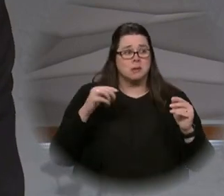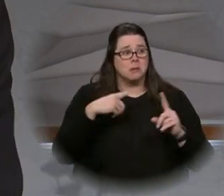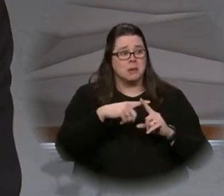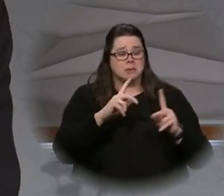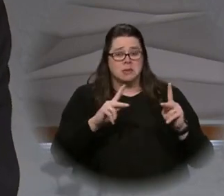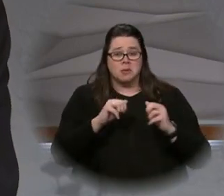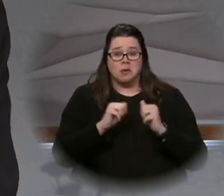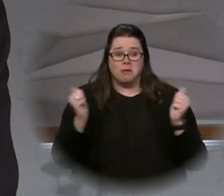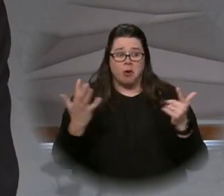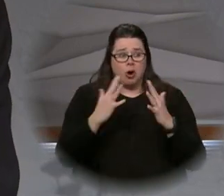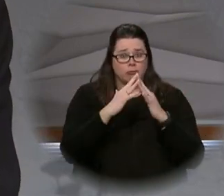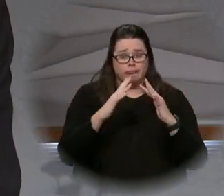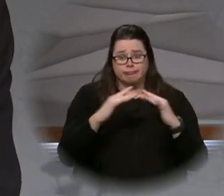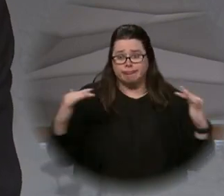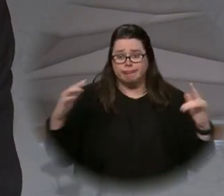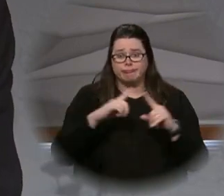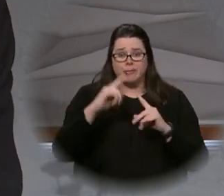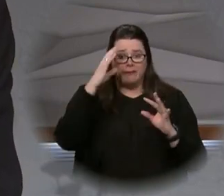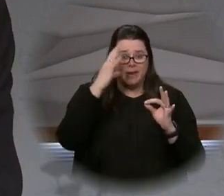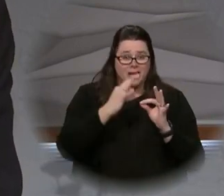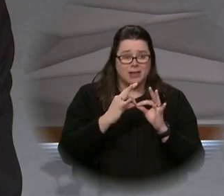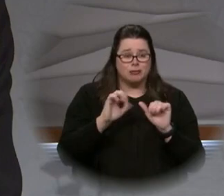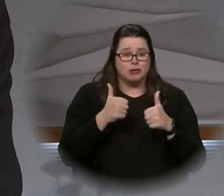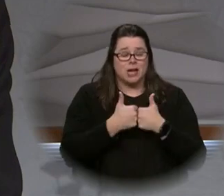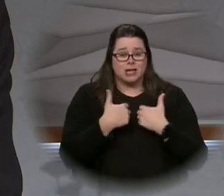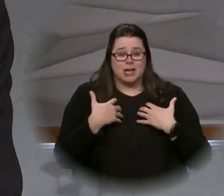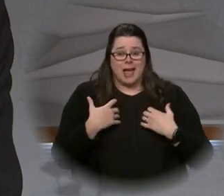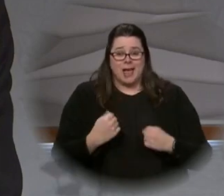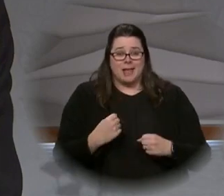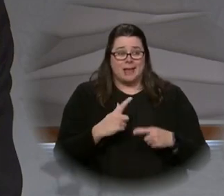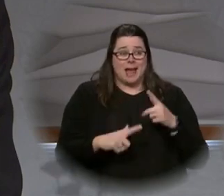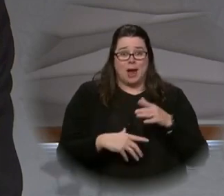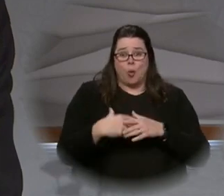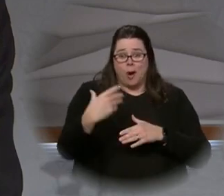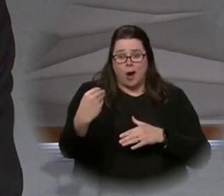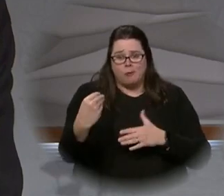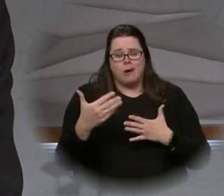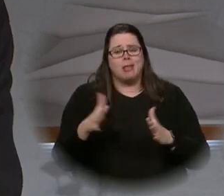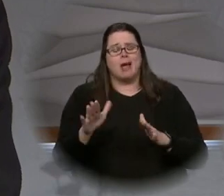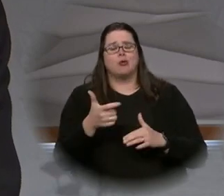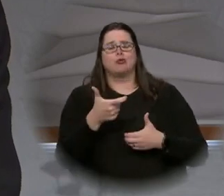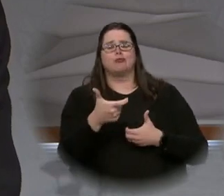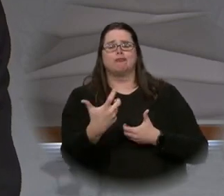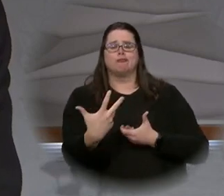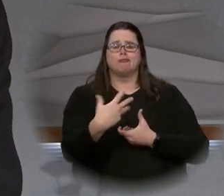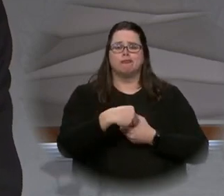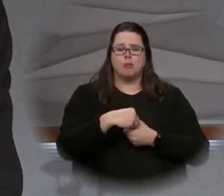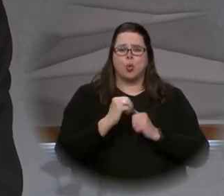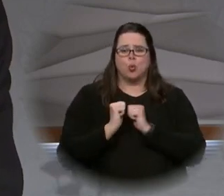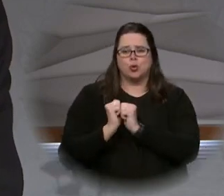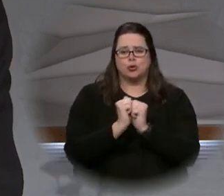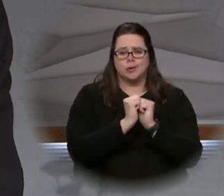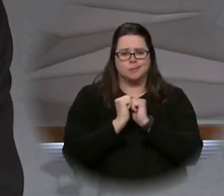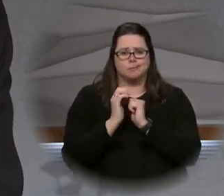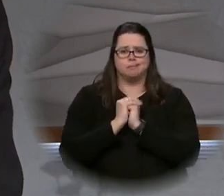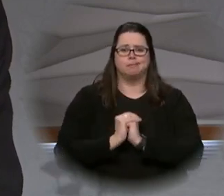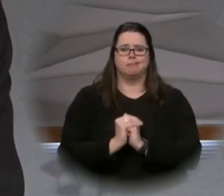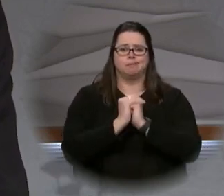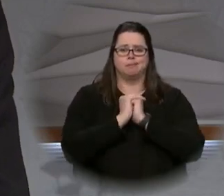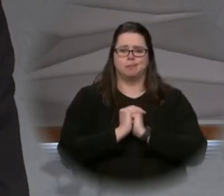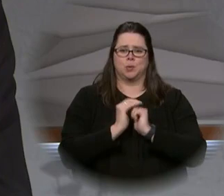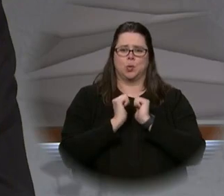persons of all faiths with challenging health conditions to worship with us as one apostolate